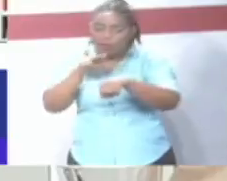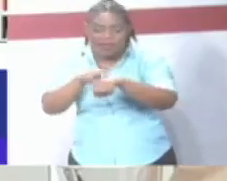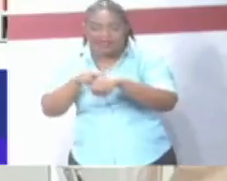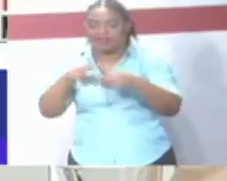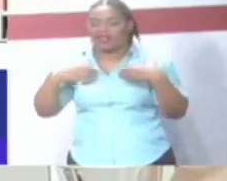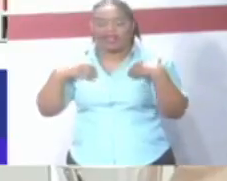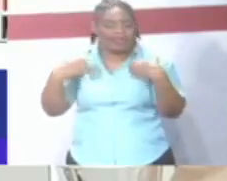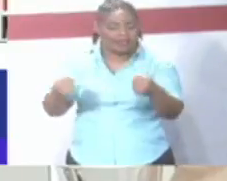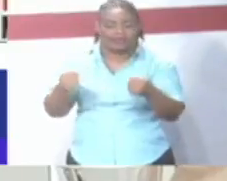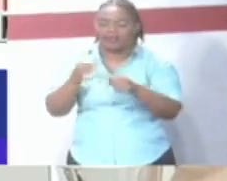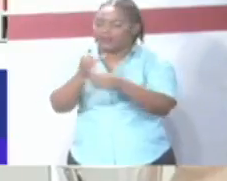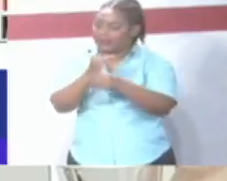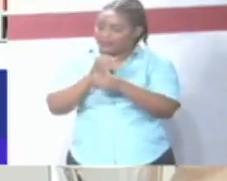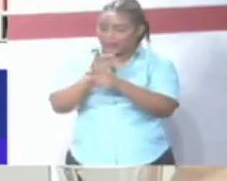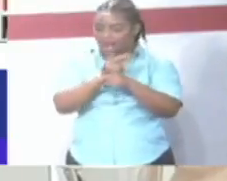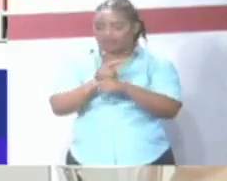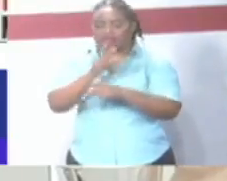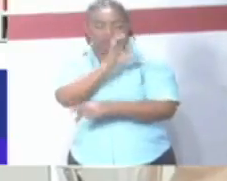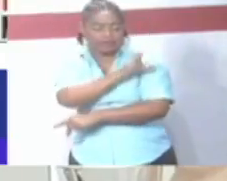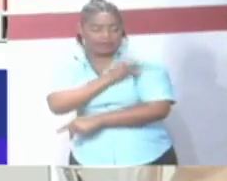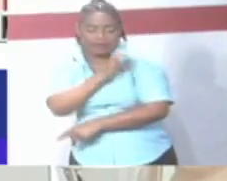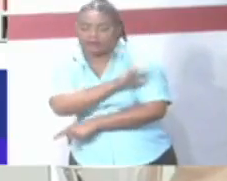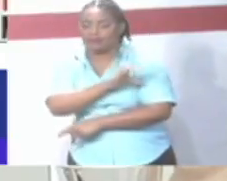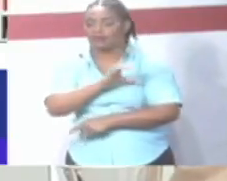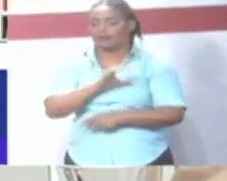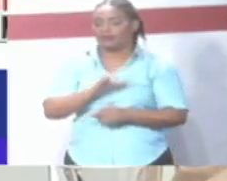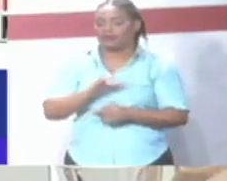dialysis, cardiac